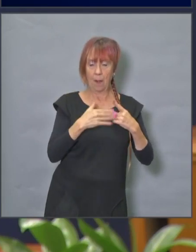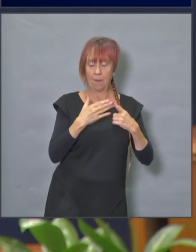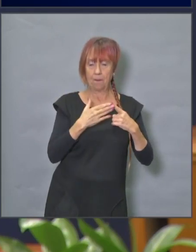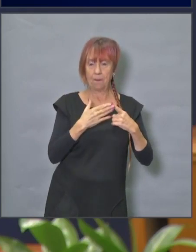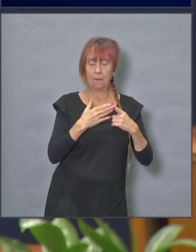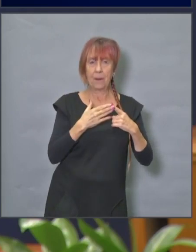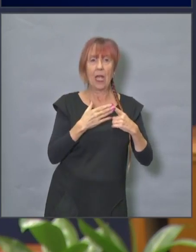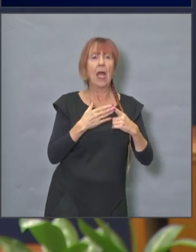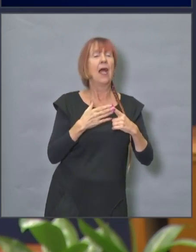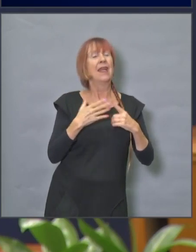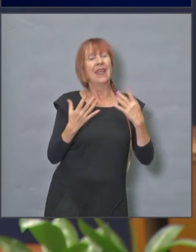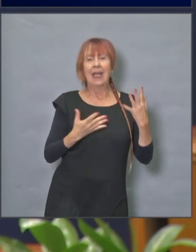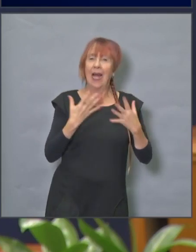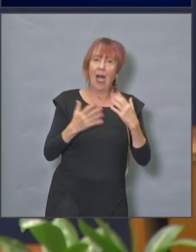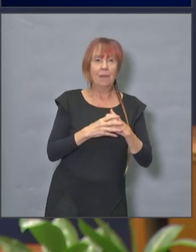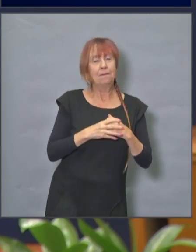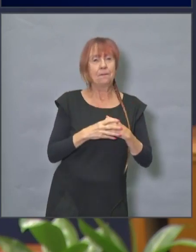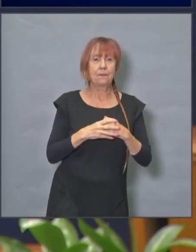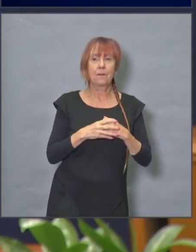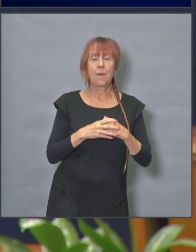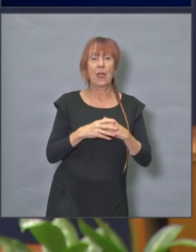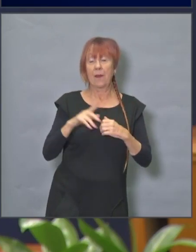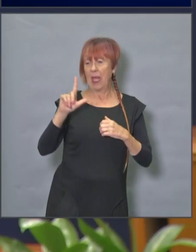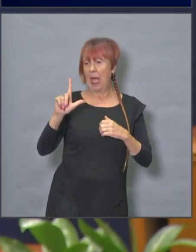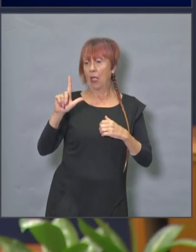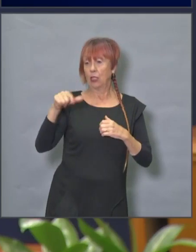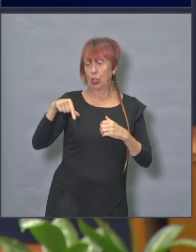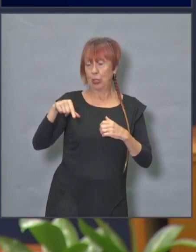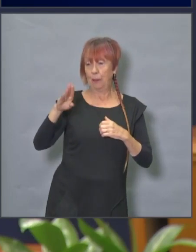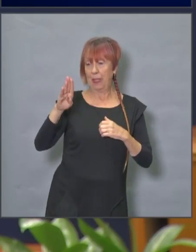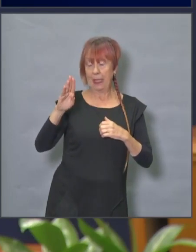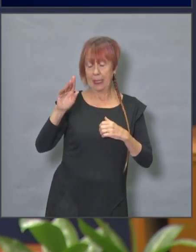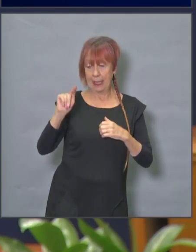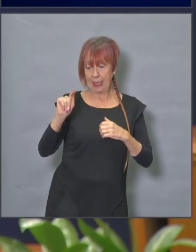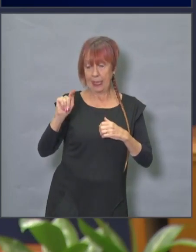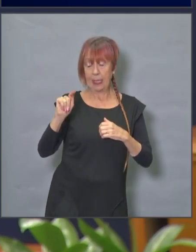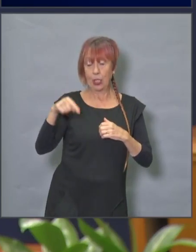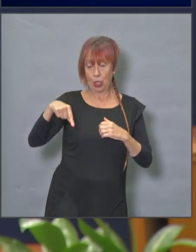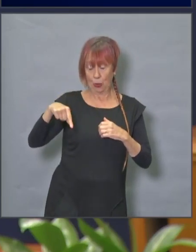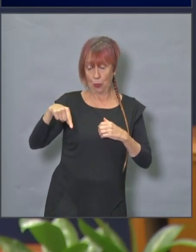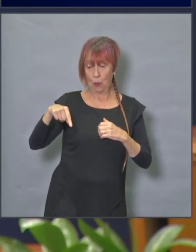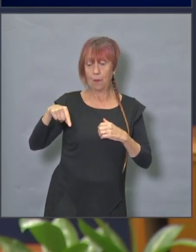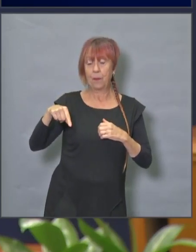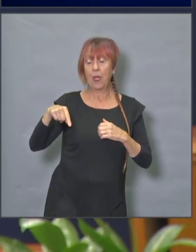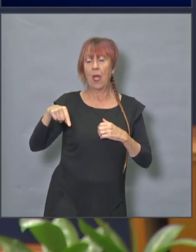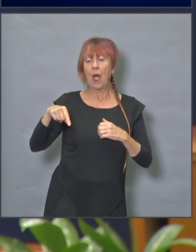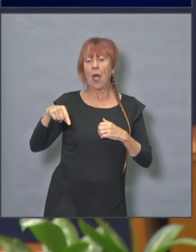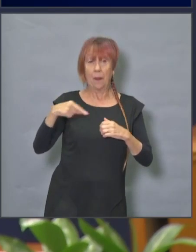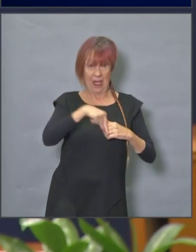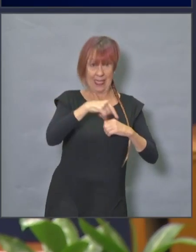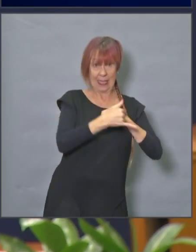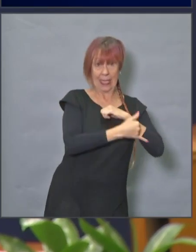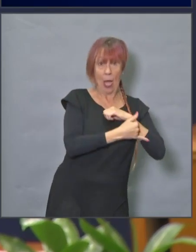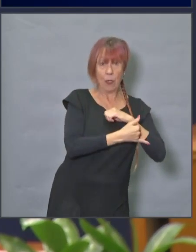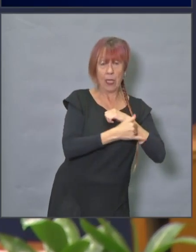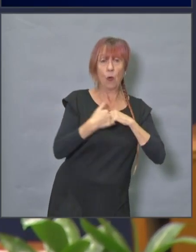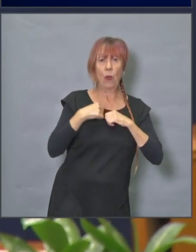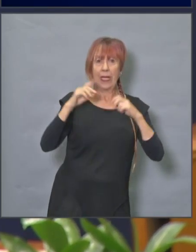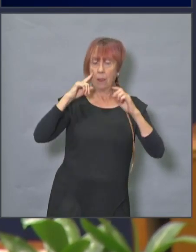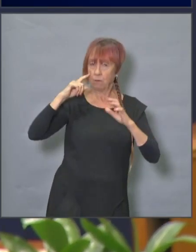consider demographic, I mean, yeah, I think that in this county we recognize that we are moving in